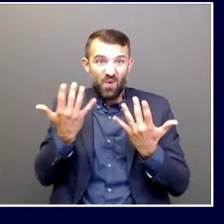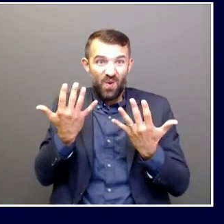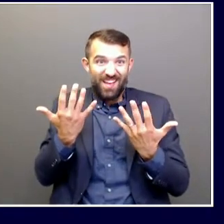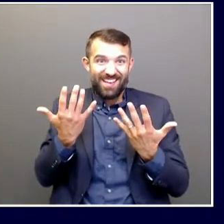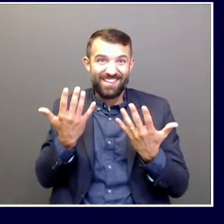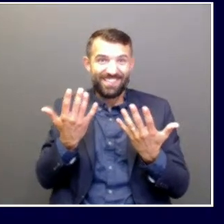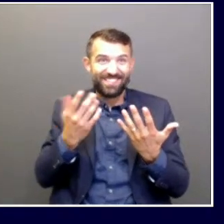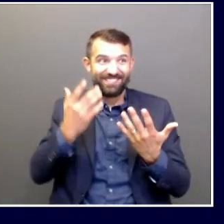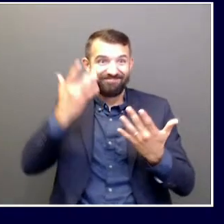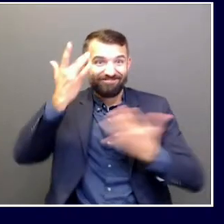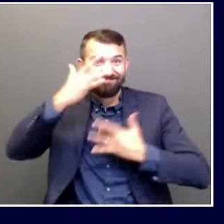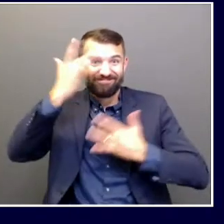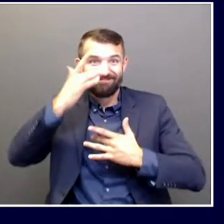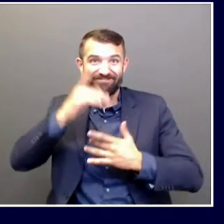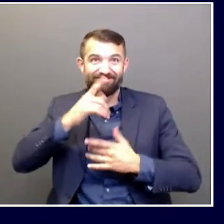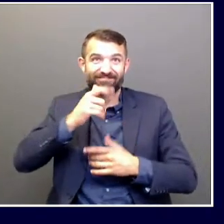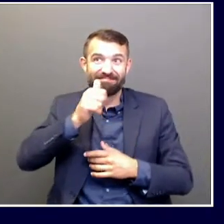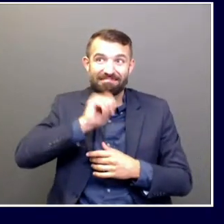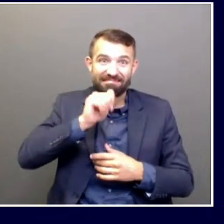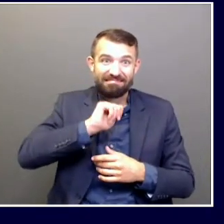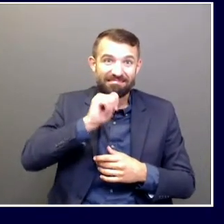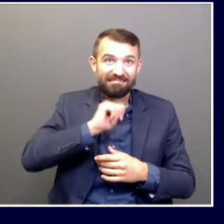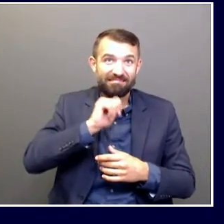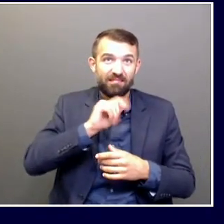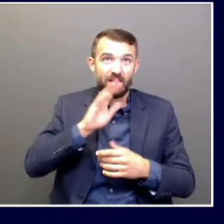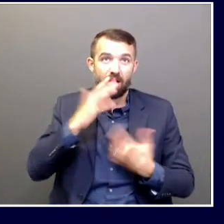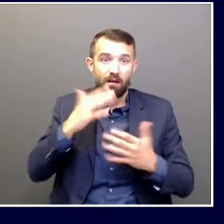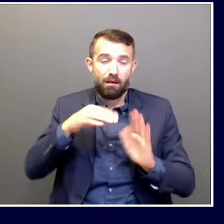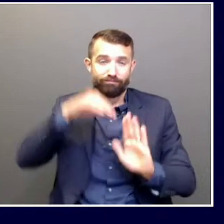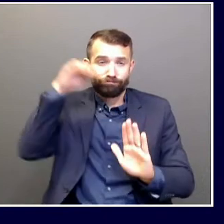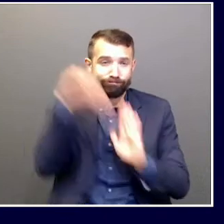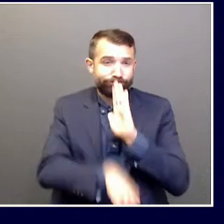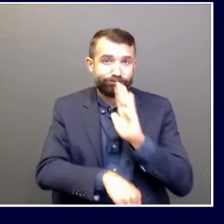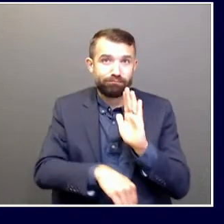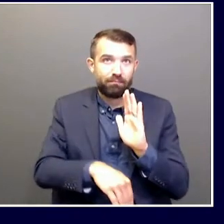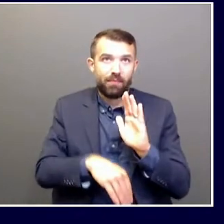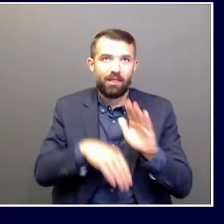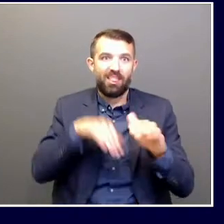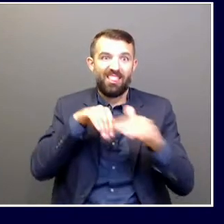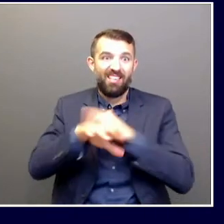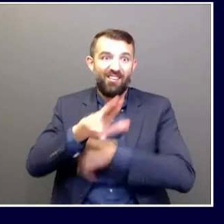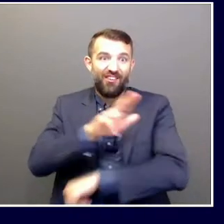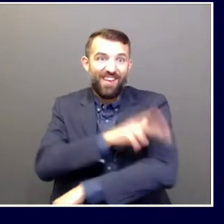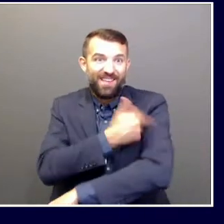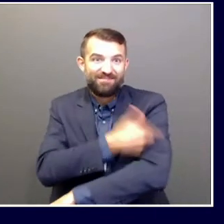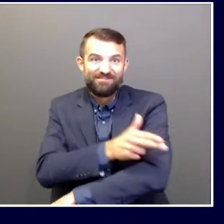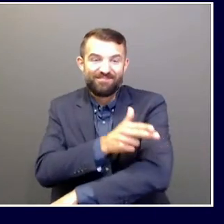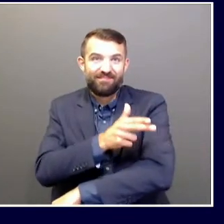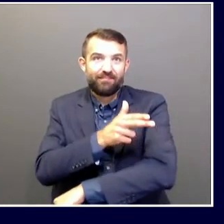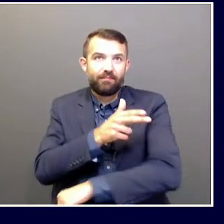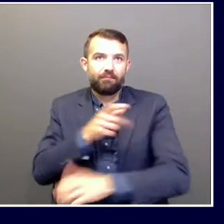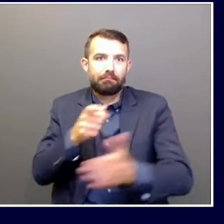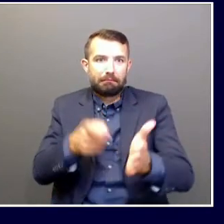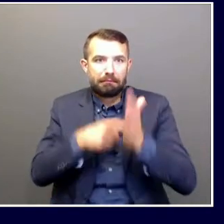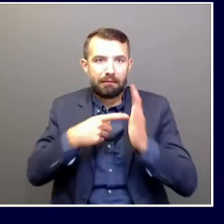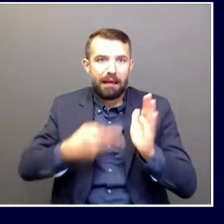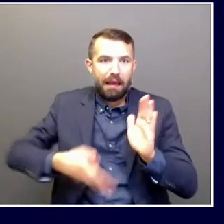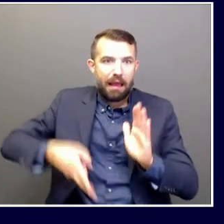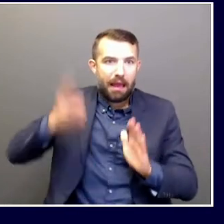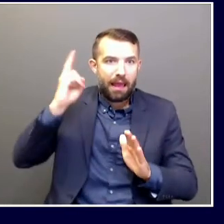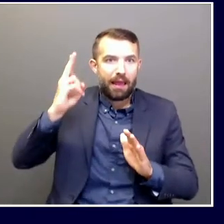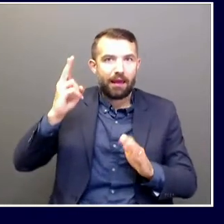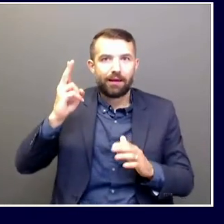And that means when they enter the healthcare system, they might be sicker to begin with, thus necessitating higher needs for ICU